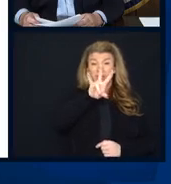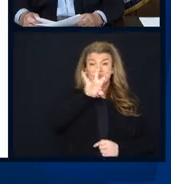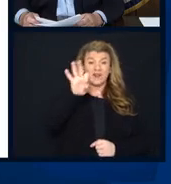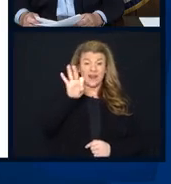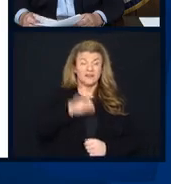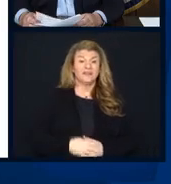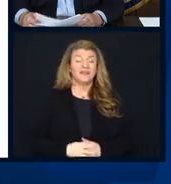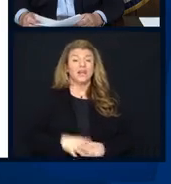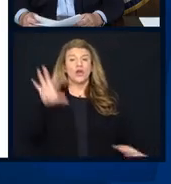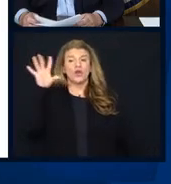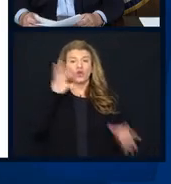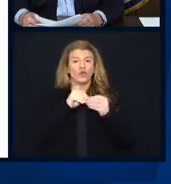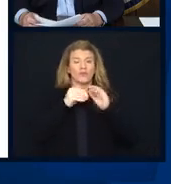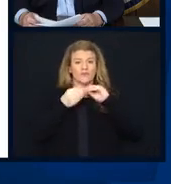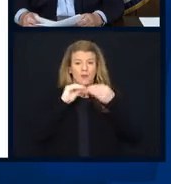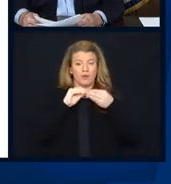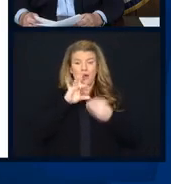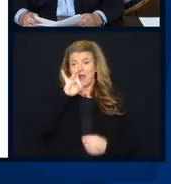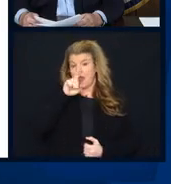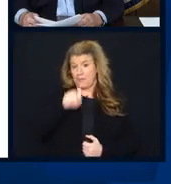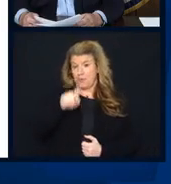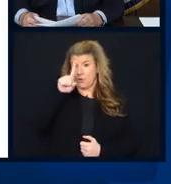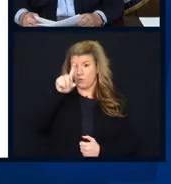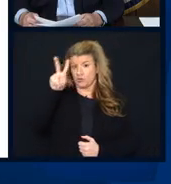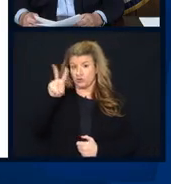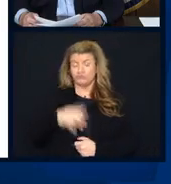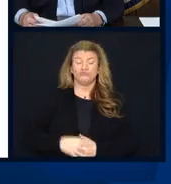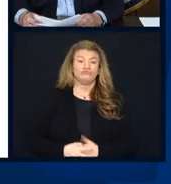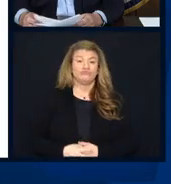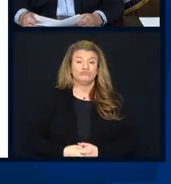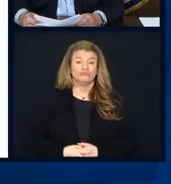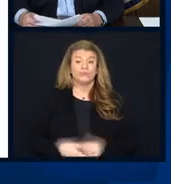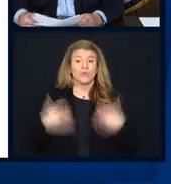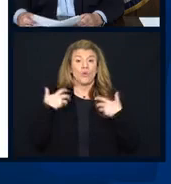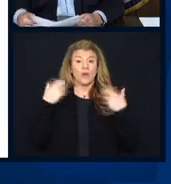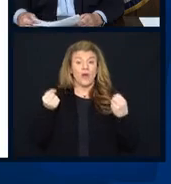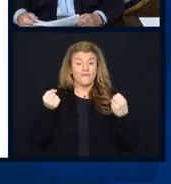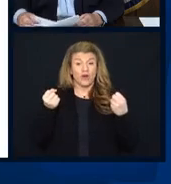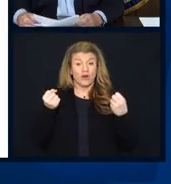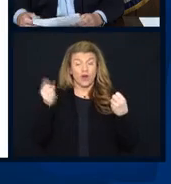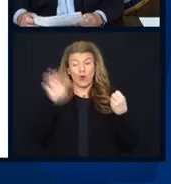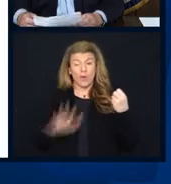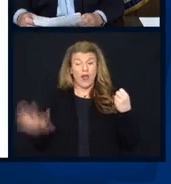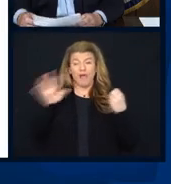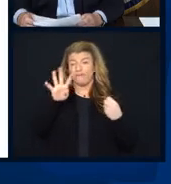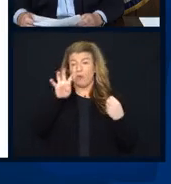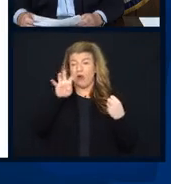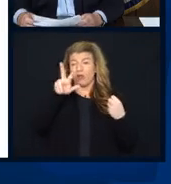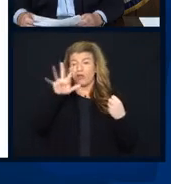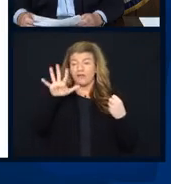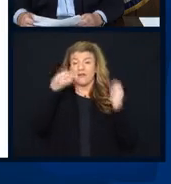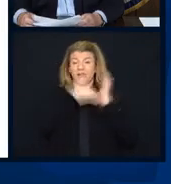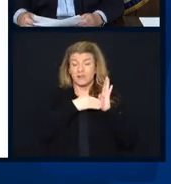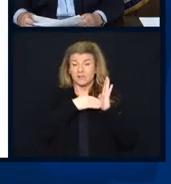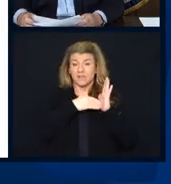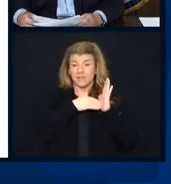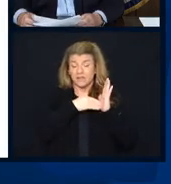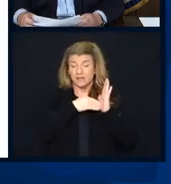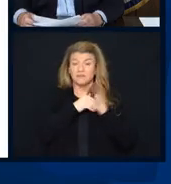17.79. Cumulative rate is at 8.12. Recovered cases around